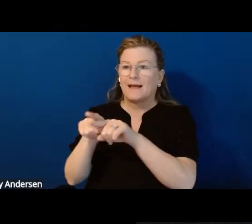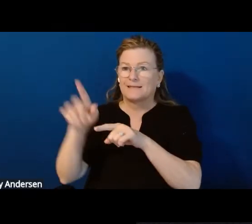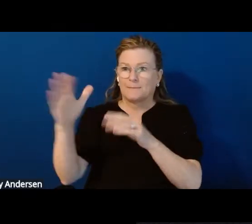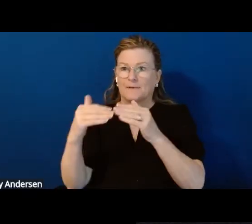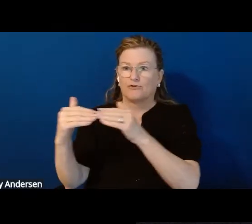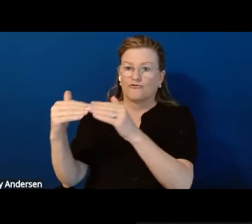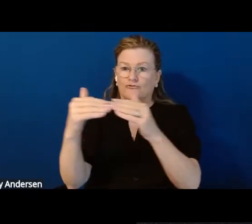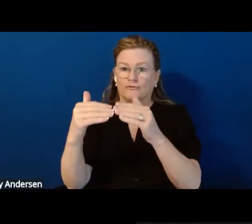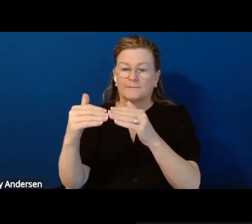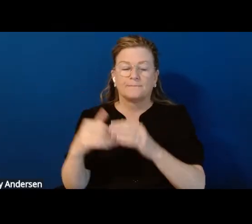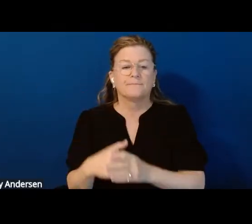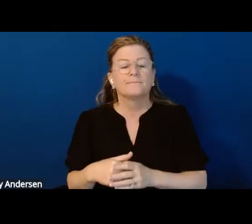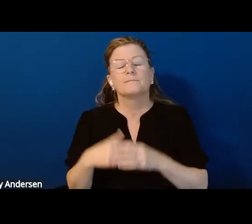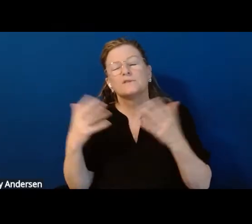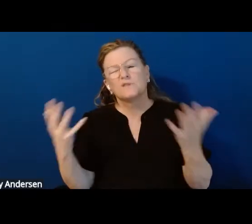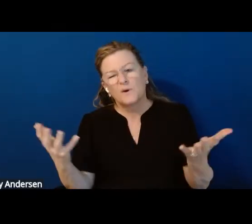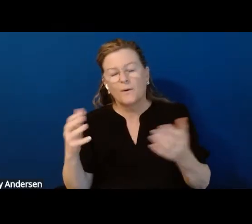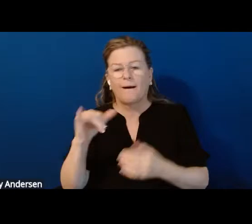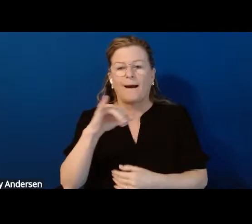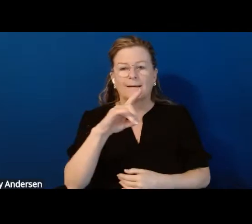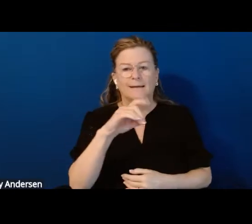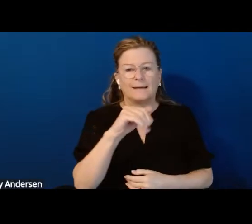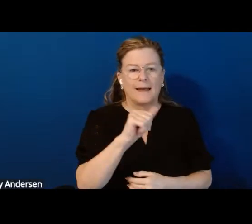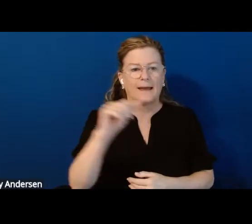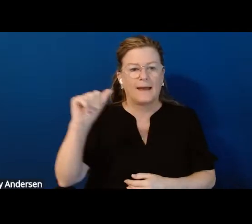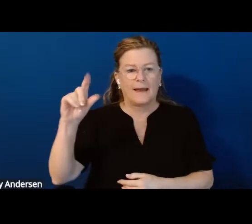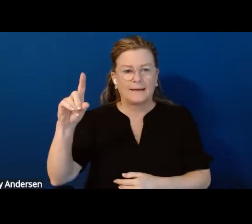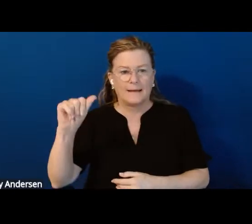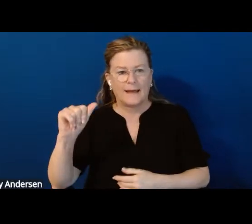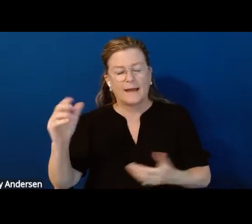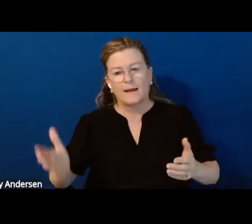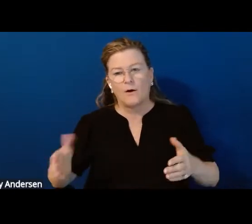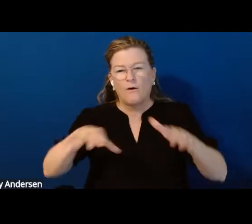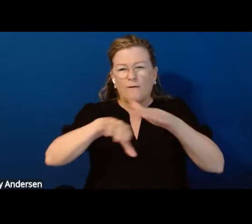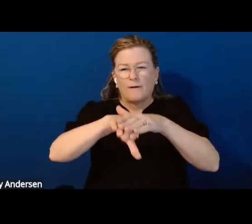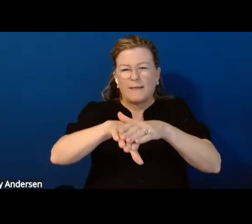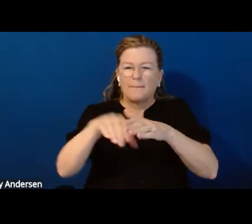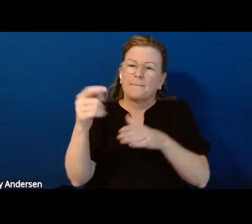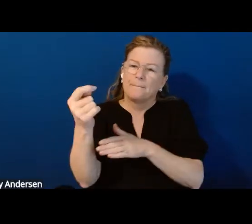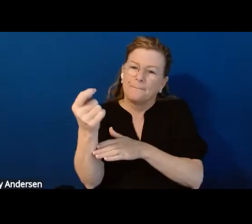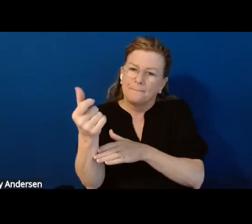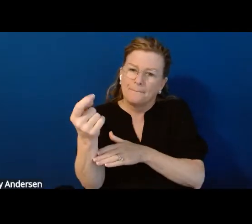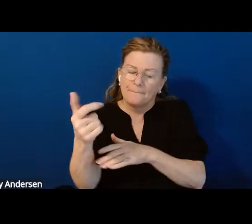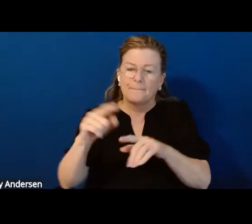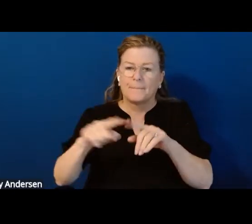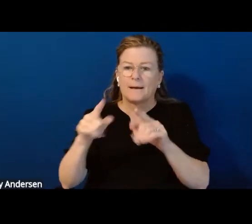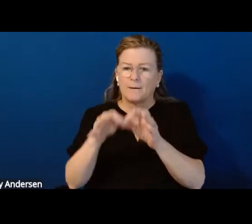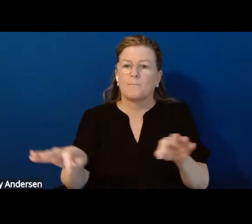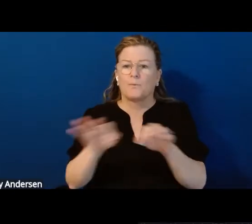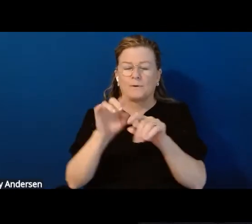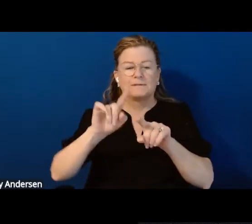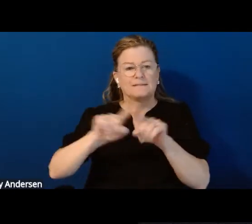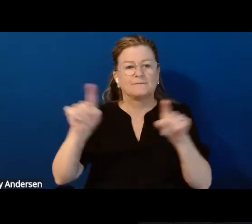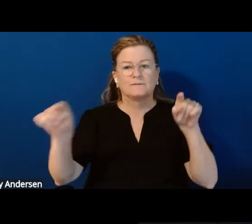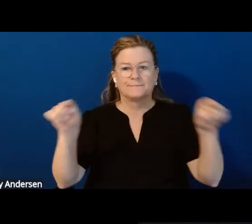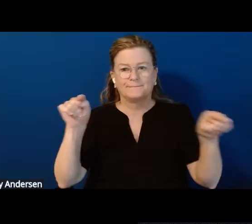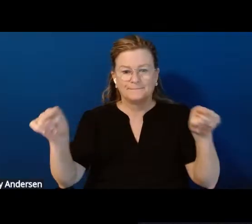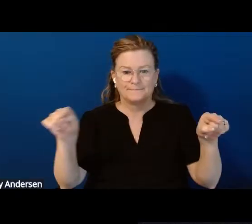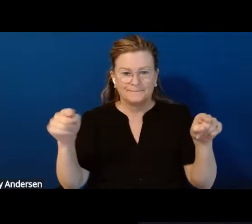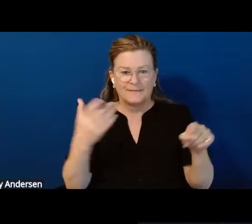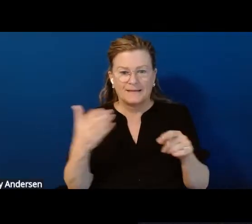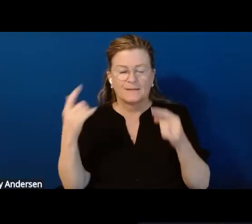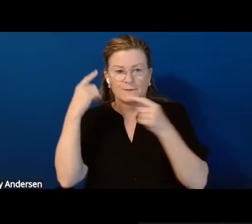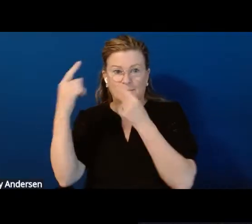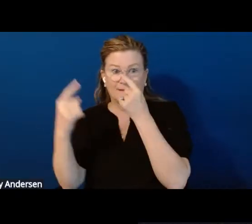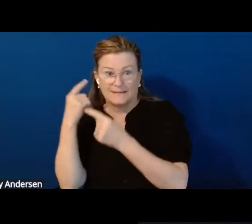peers. So although the IDEA and the ADA do overlap in some areas, there are important differences and considerations the